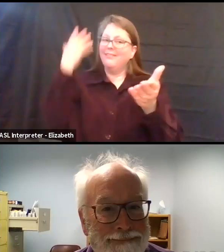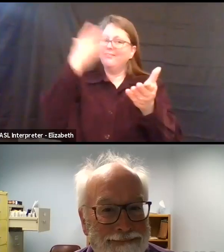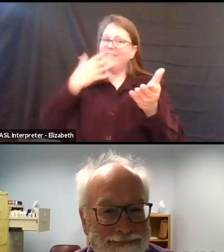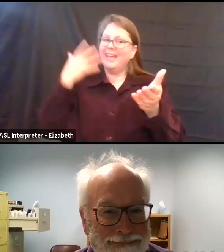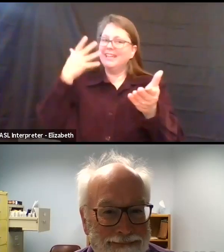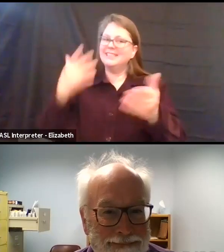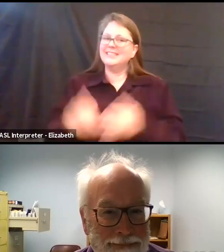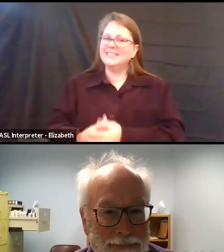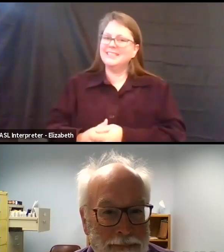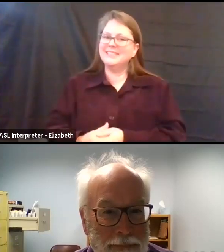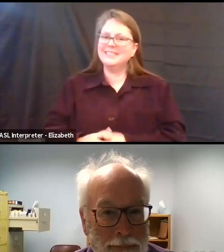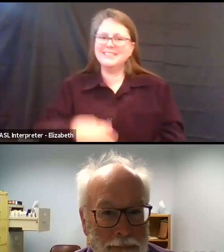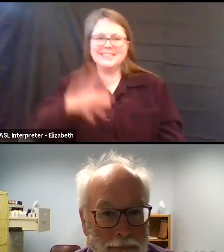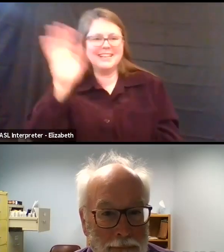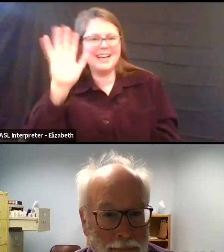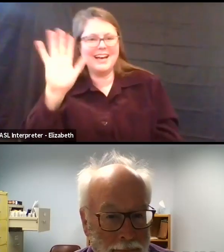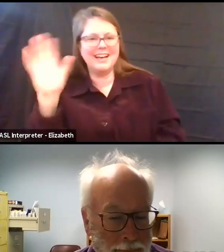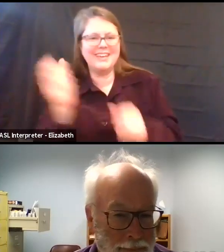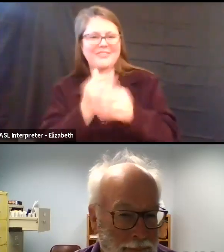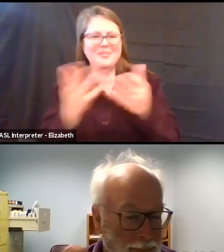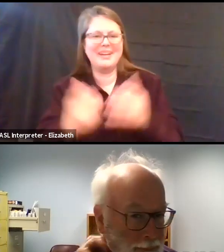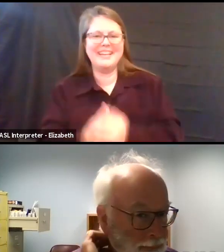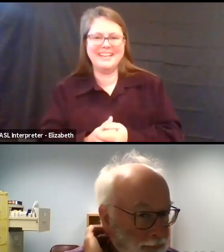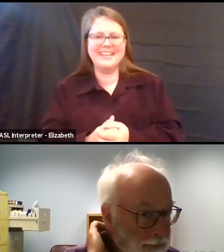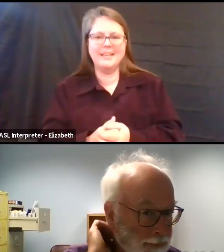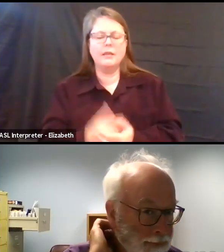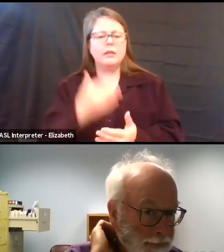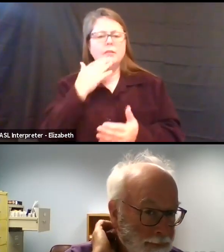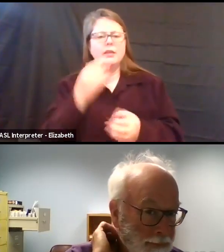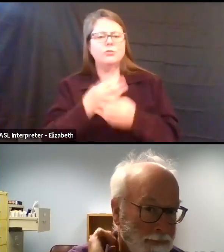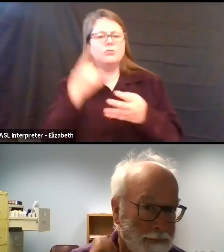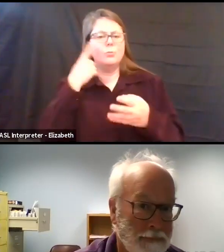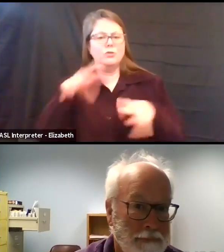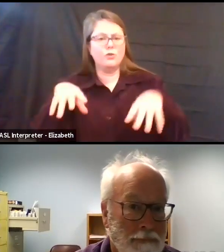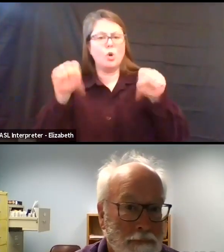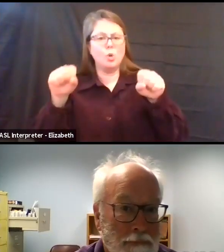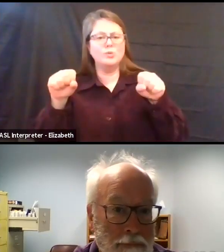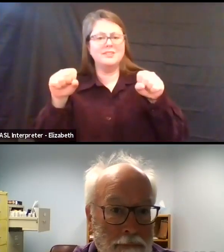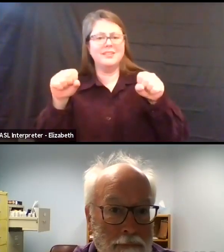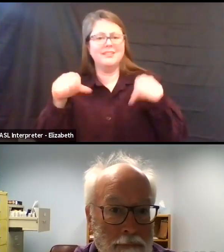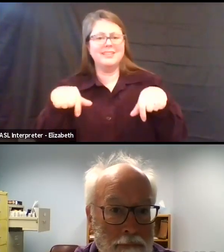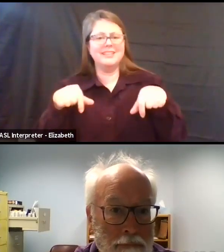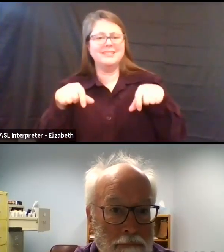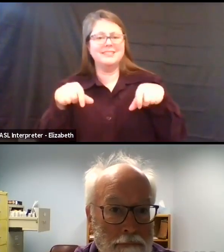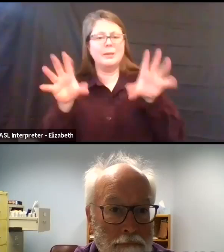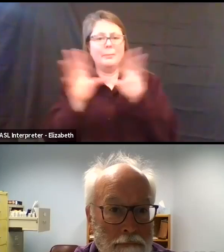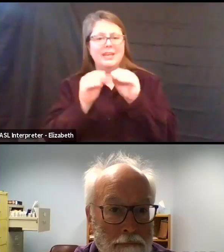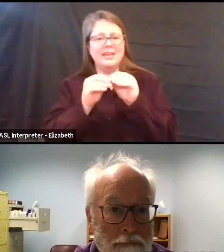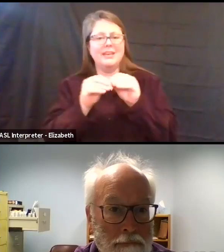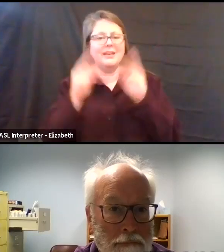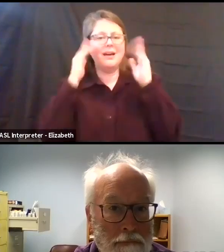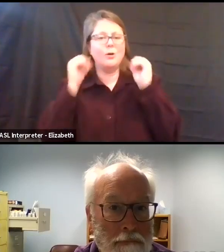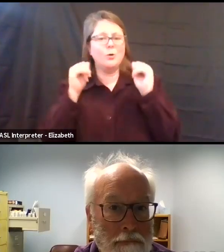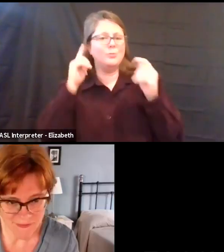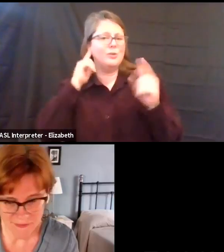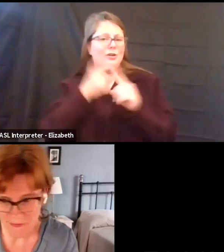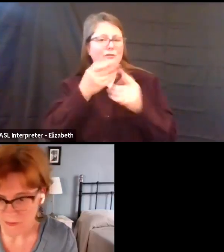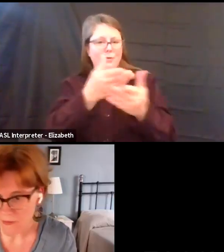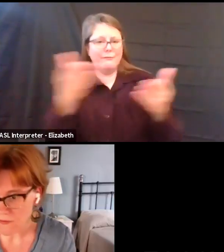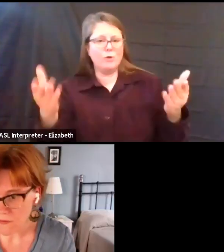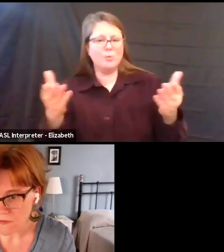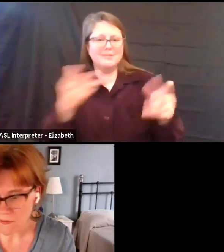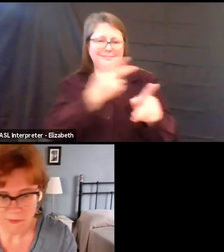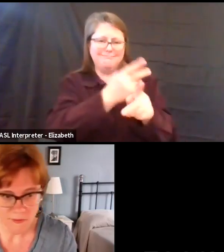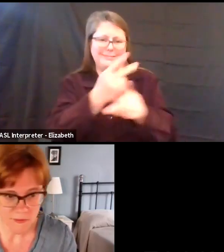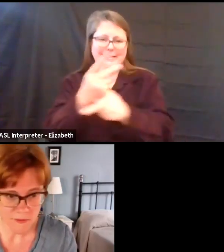everybody. Thank you so much for hosting this, and I hope to hear from folks, and take care. Thank you. I know that